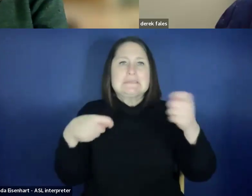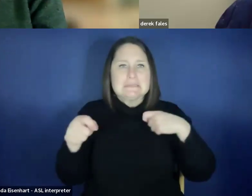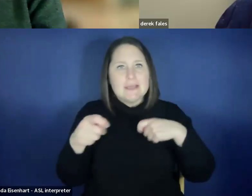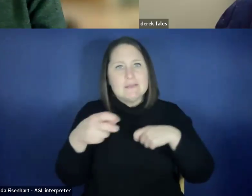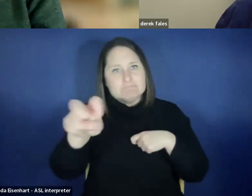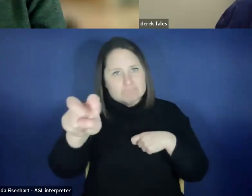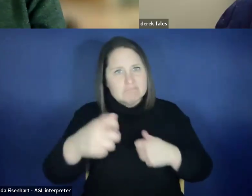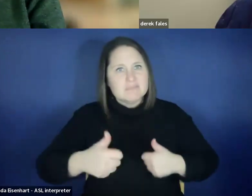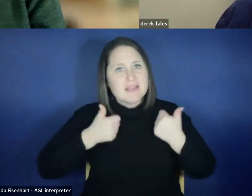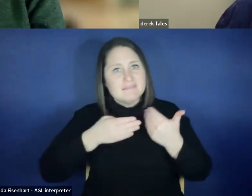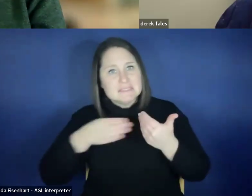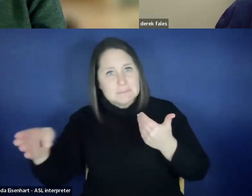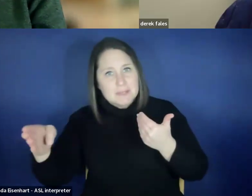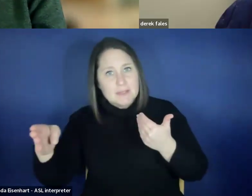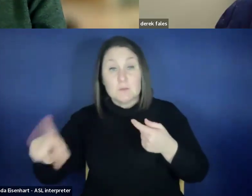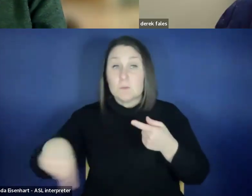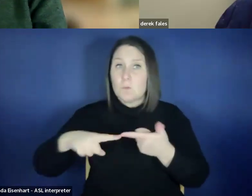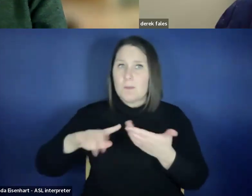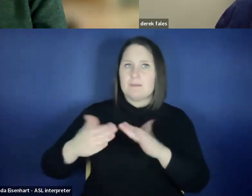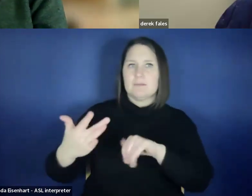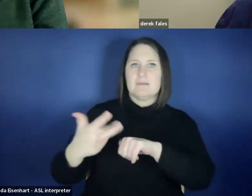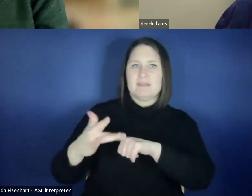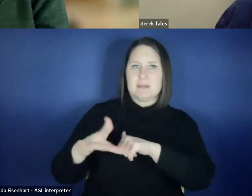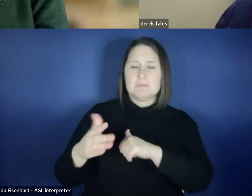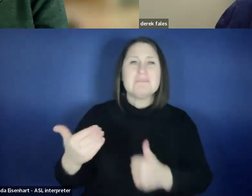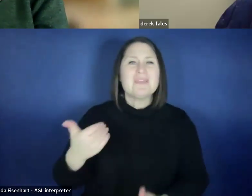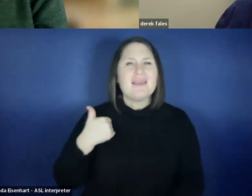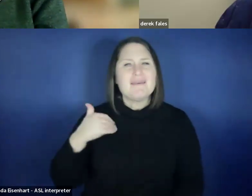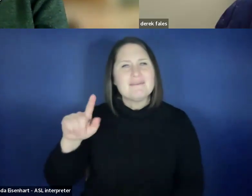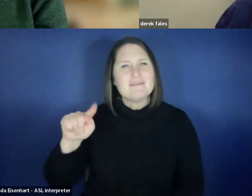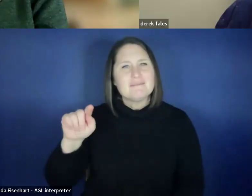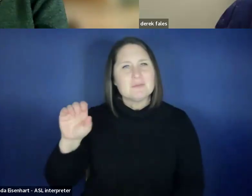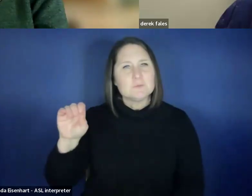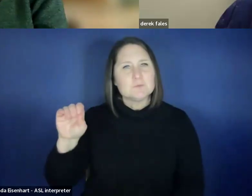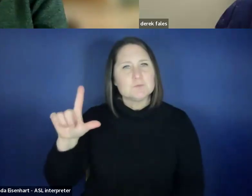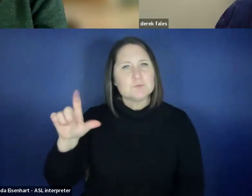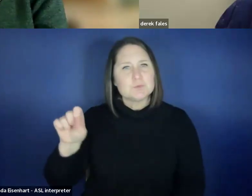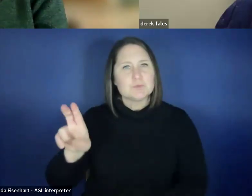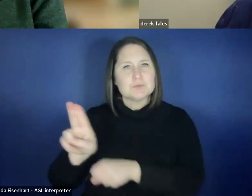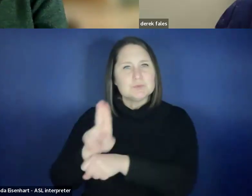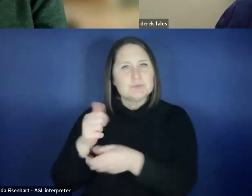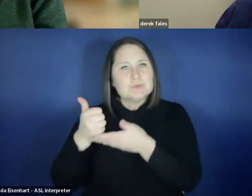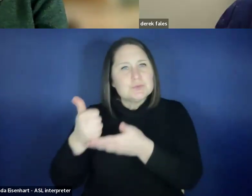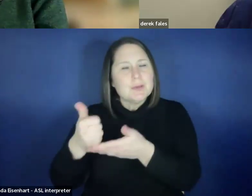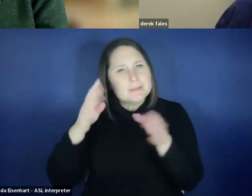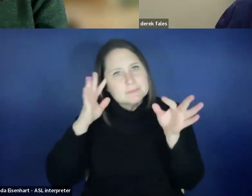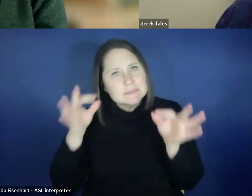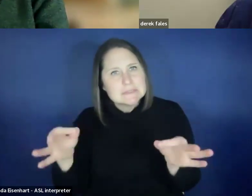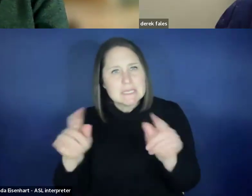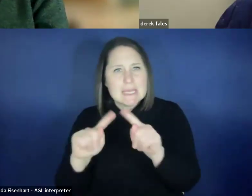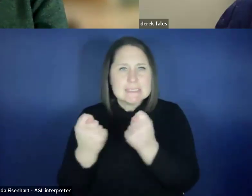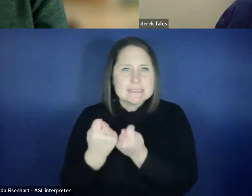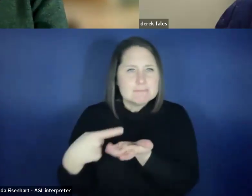option. And we'll have some tools that people can use in making that decision with their